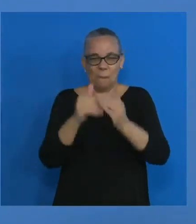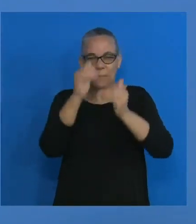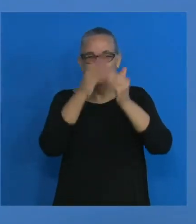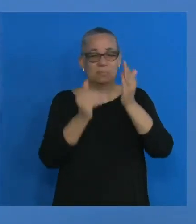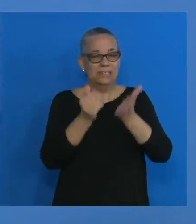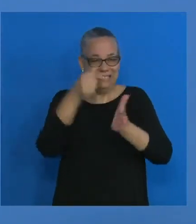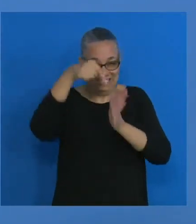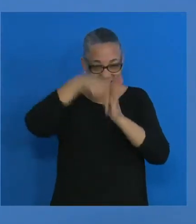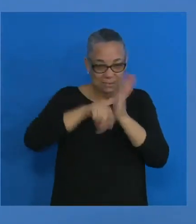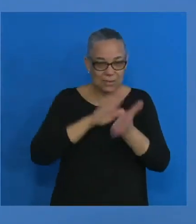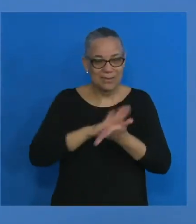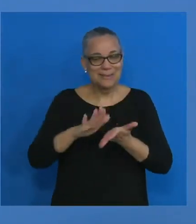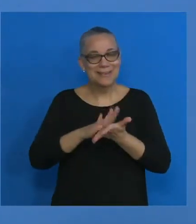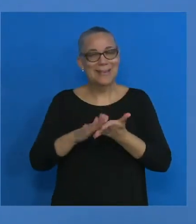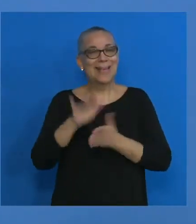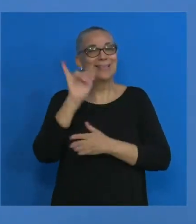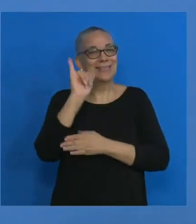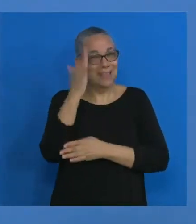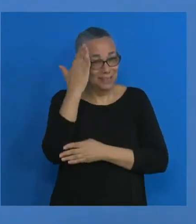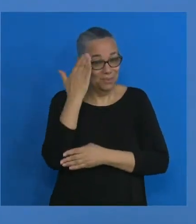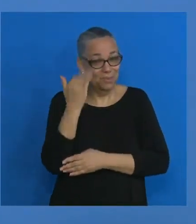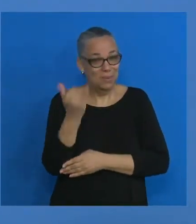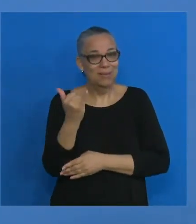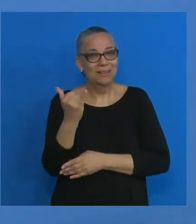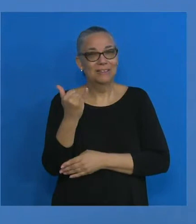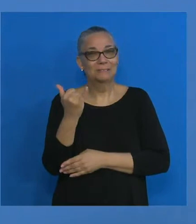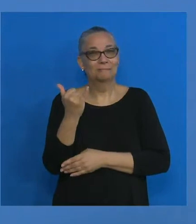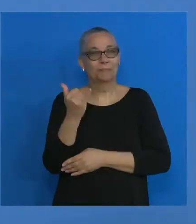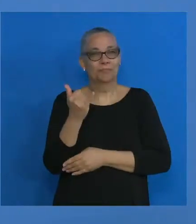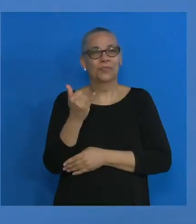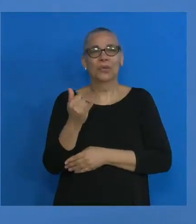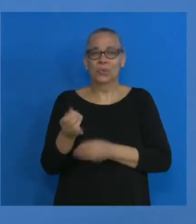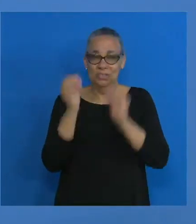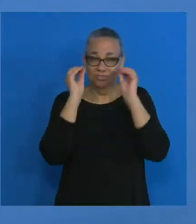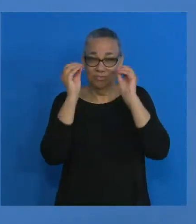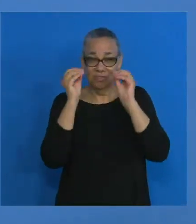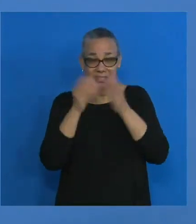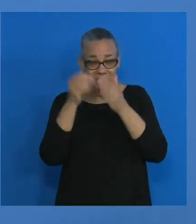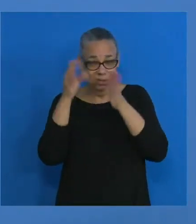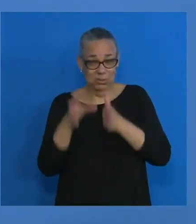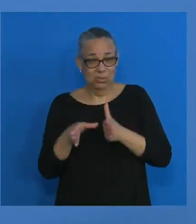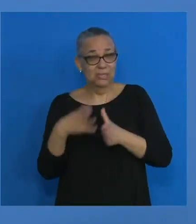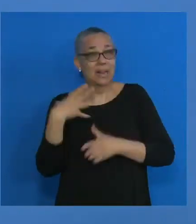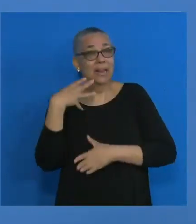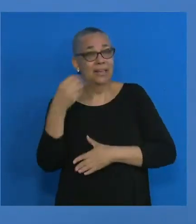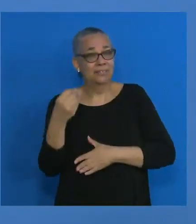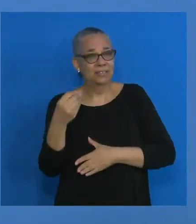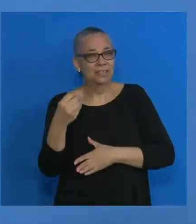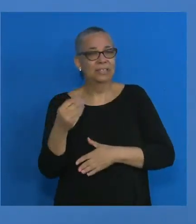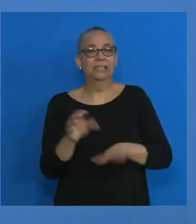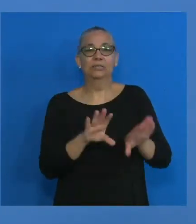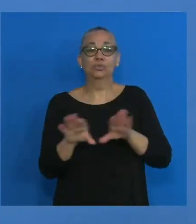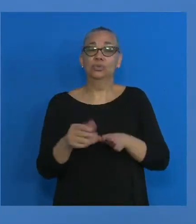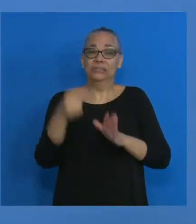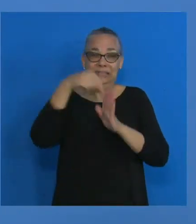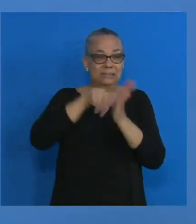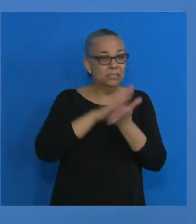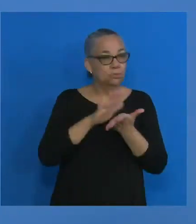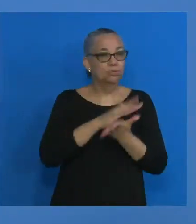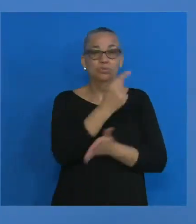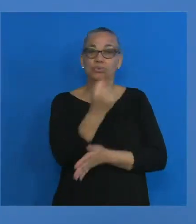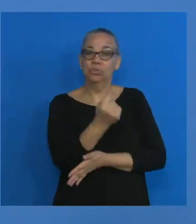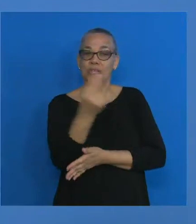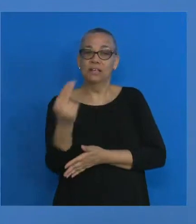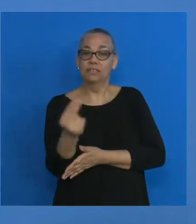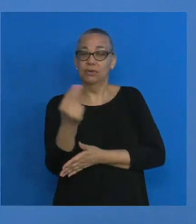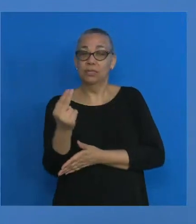and that is the result of why we asked the students to leave and why we will be doing the deep cleaning on Tuesday and Thursday, and the school has to remain